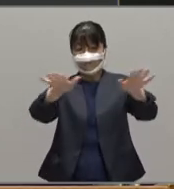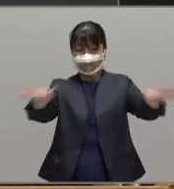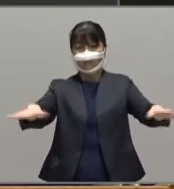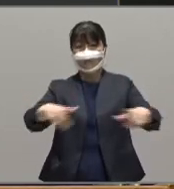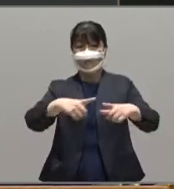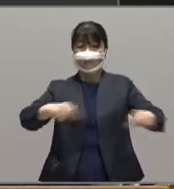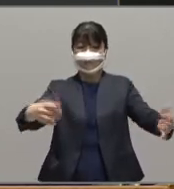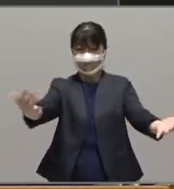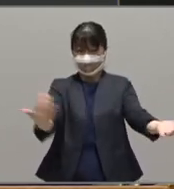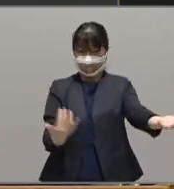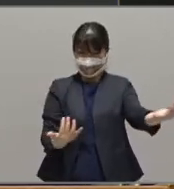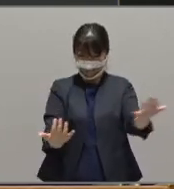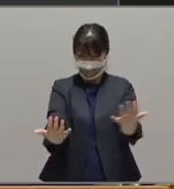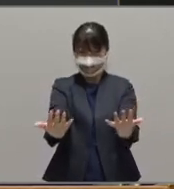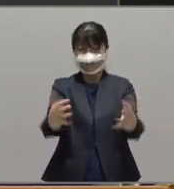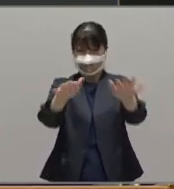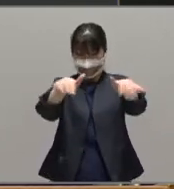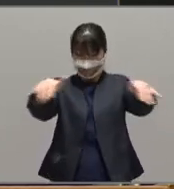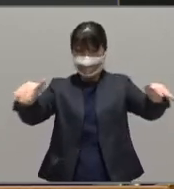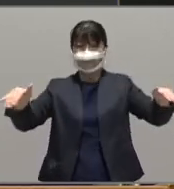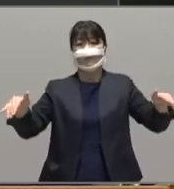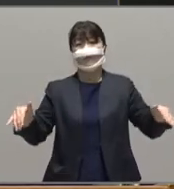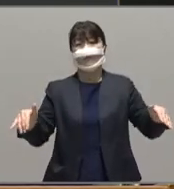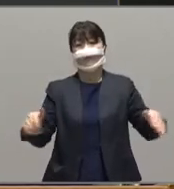Well, if there were no pandemic,